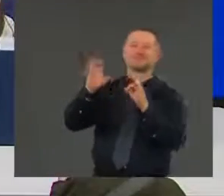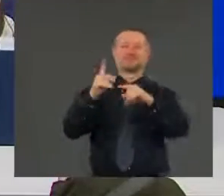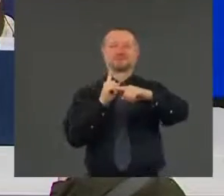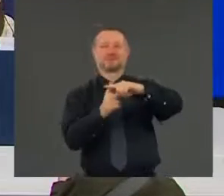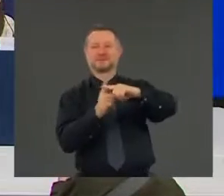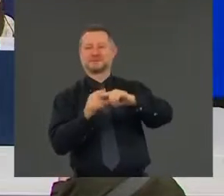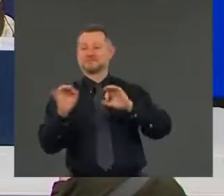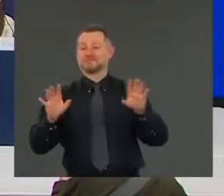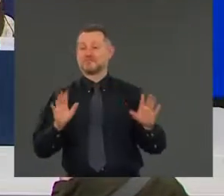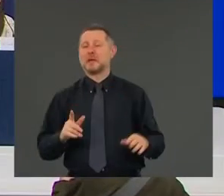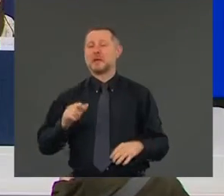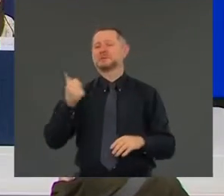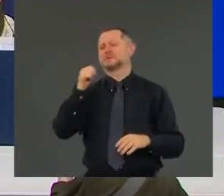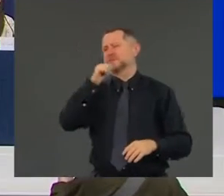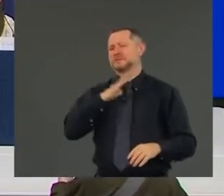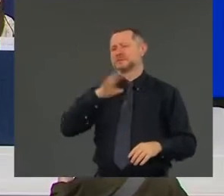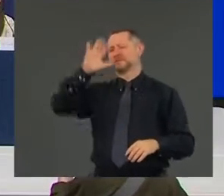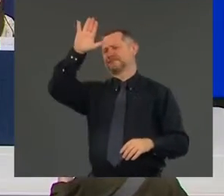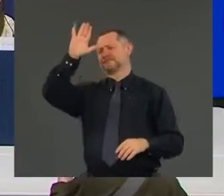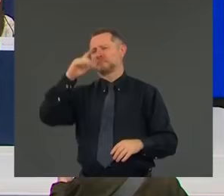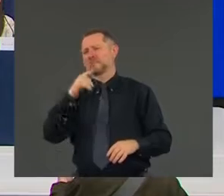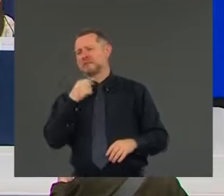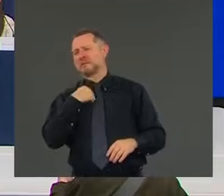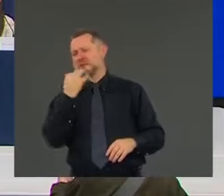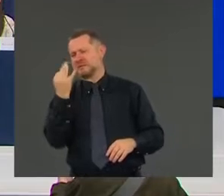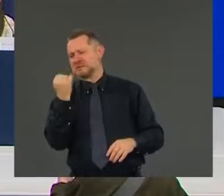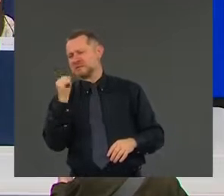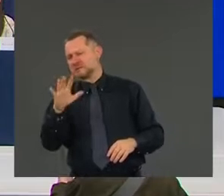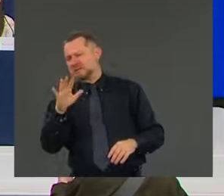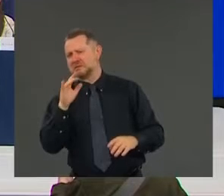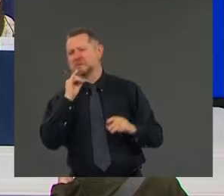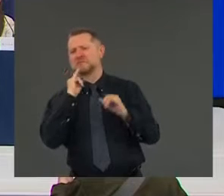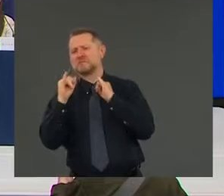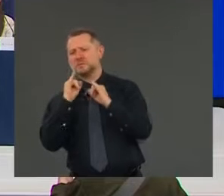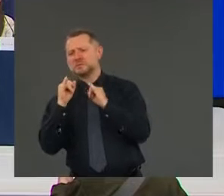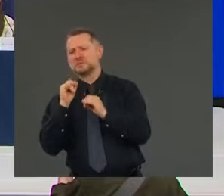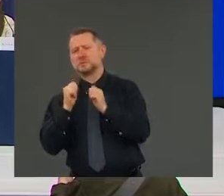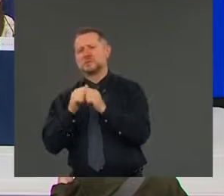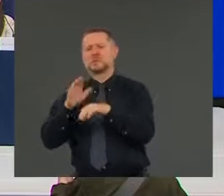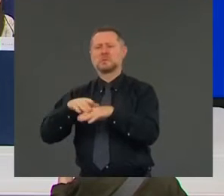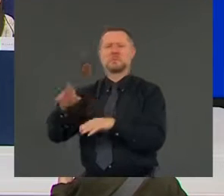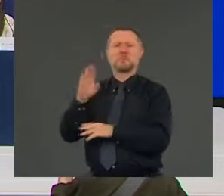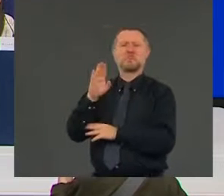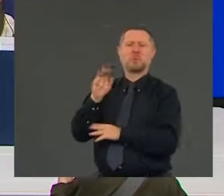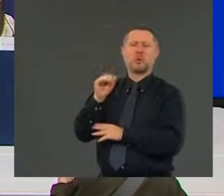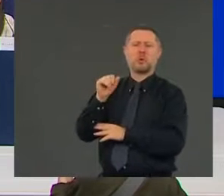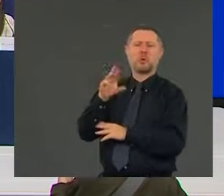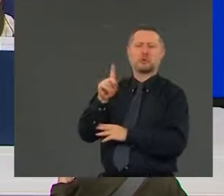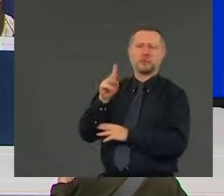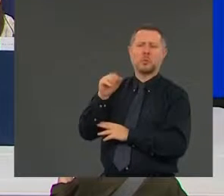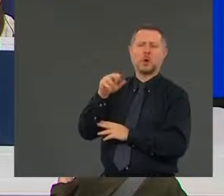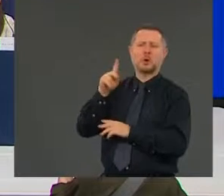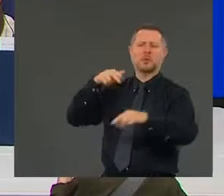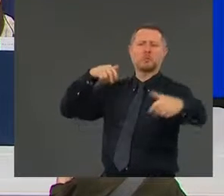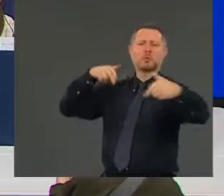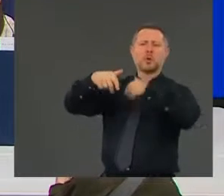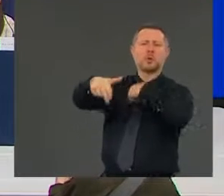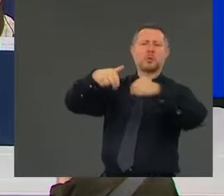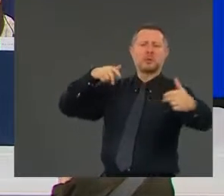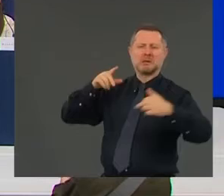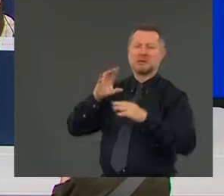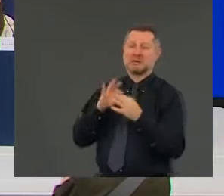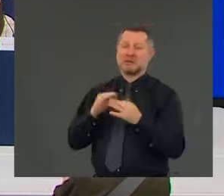Over the weekend, I did some interviews out on the boardwalk in Long Beach, and people were already expressing